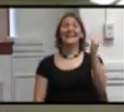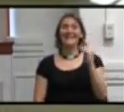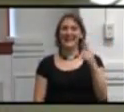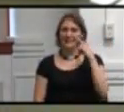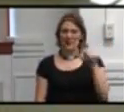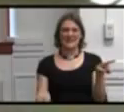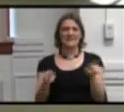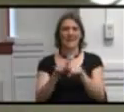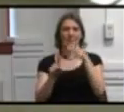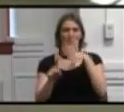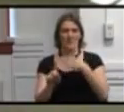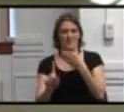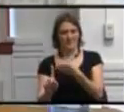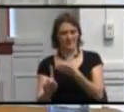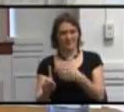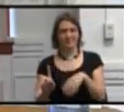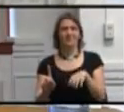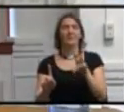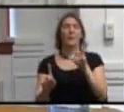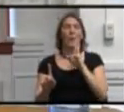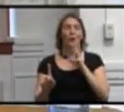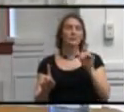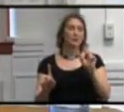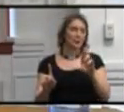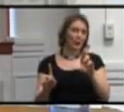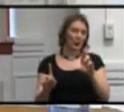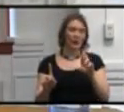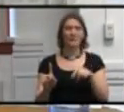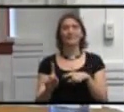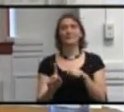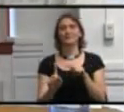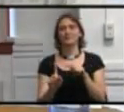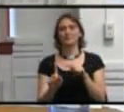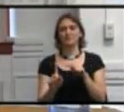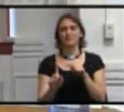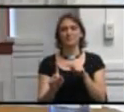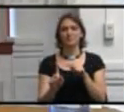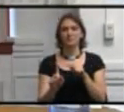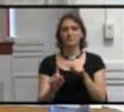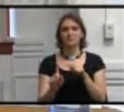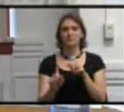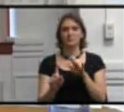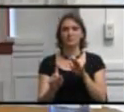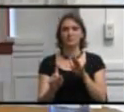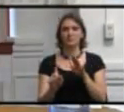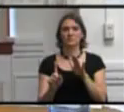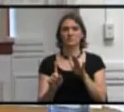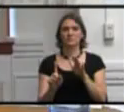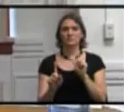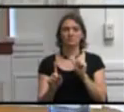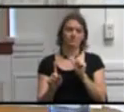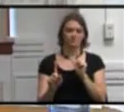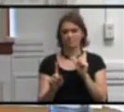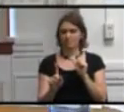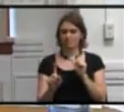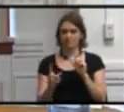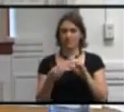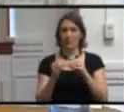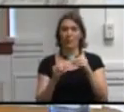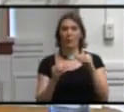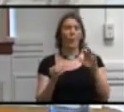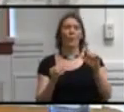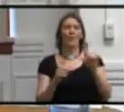utilities, water and sewer commissioner's agenda is item